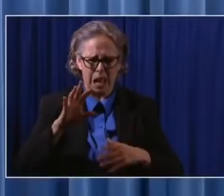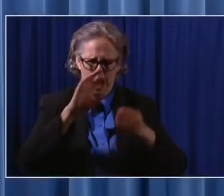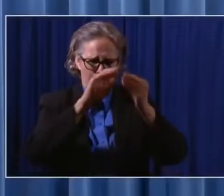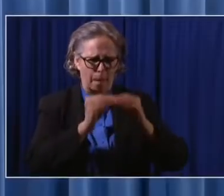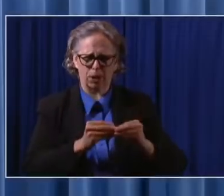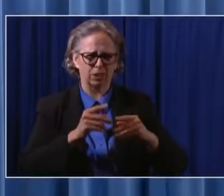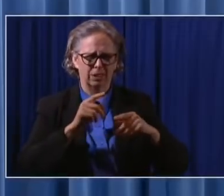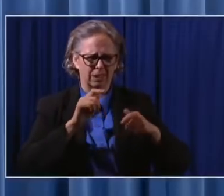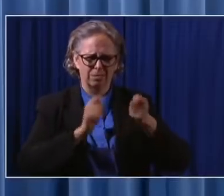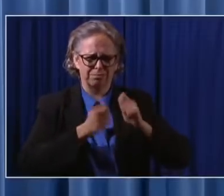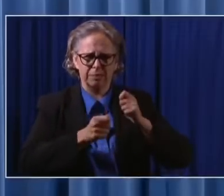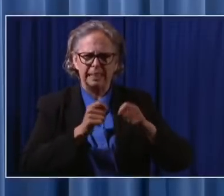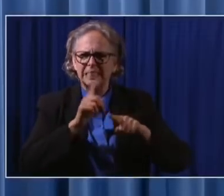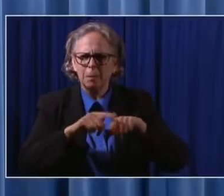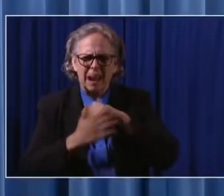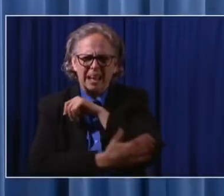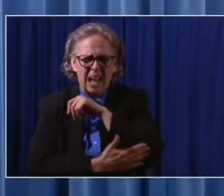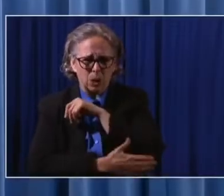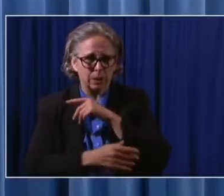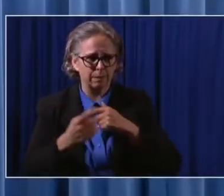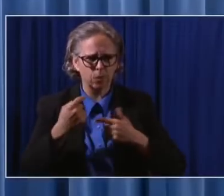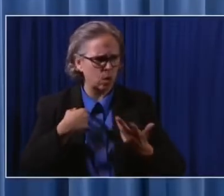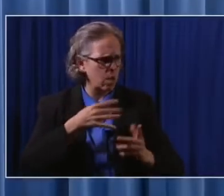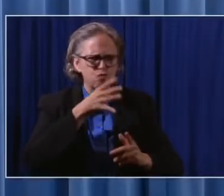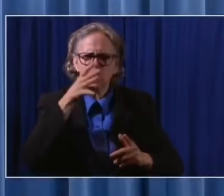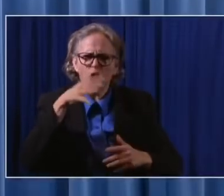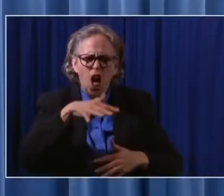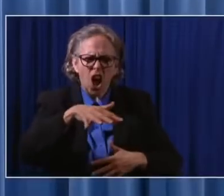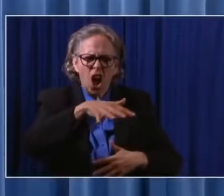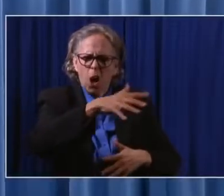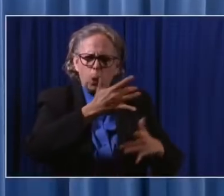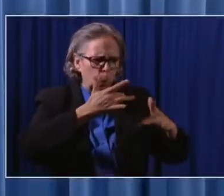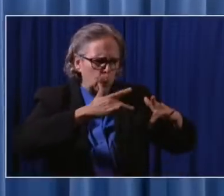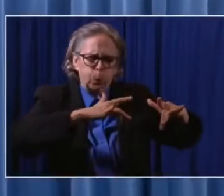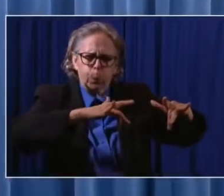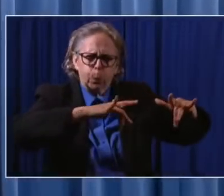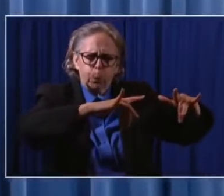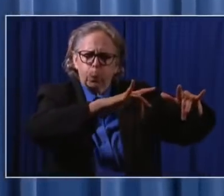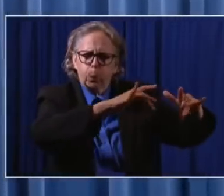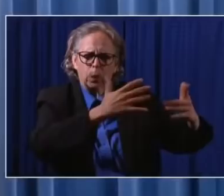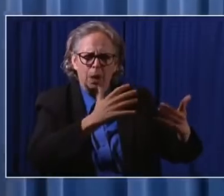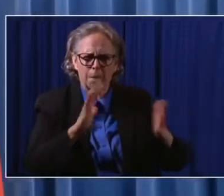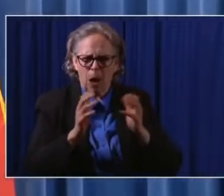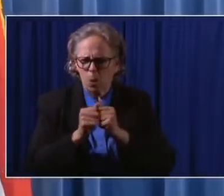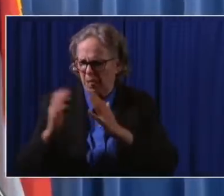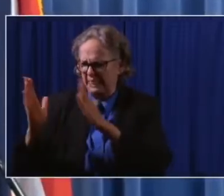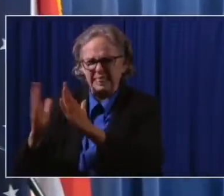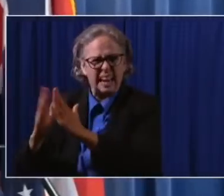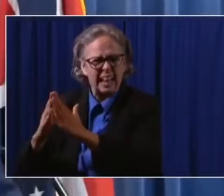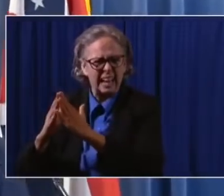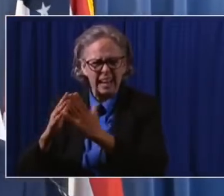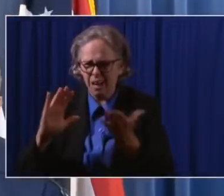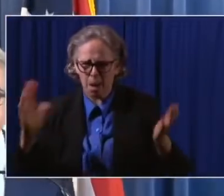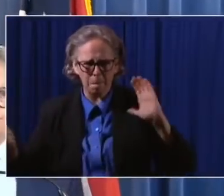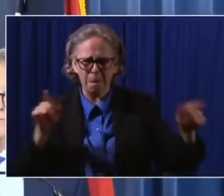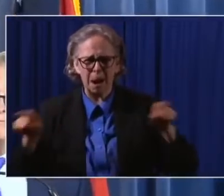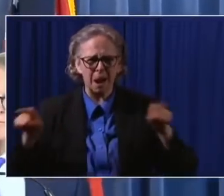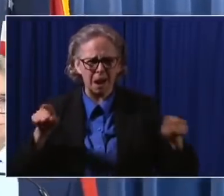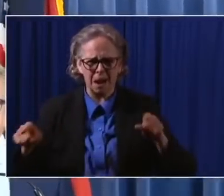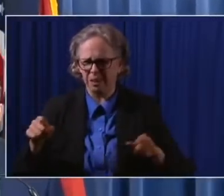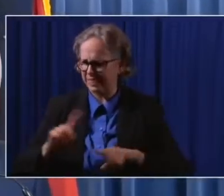a very rural county in Ohio, now what goes on down here, you pick the area, is